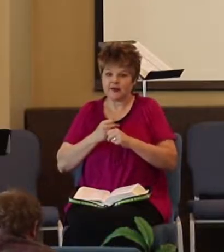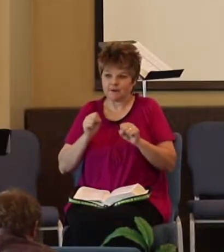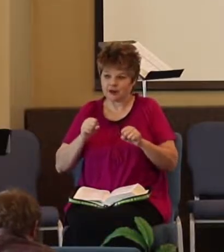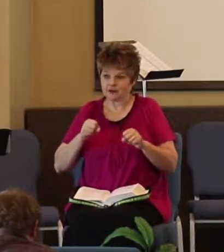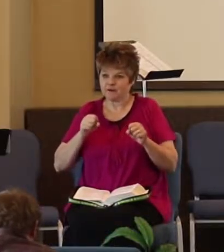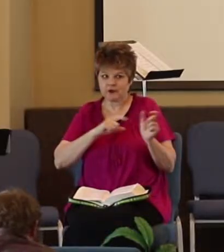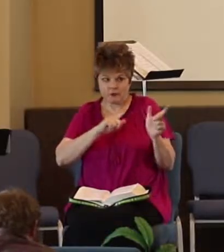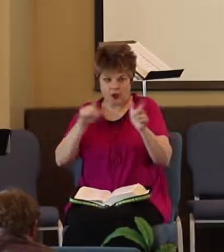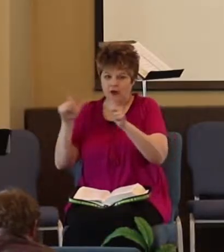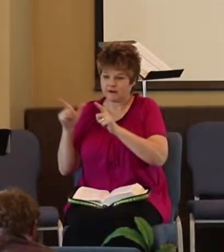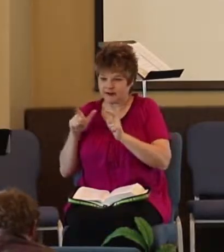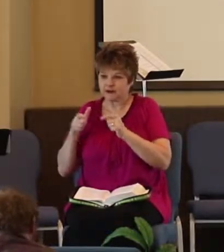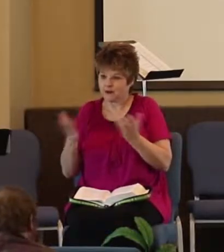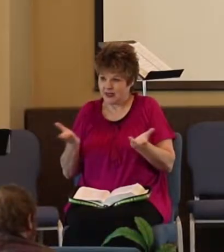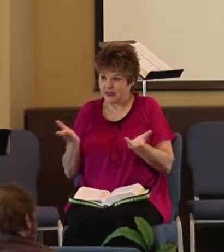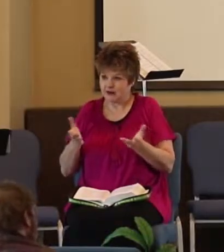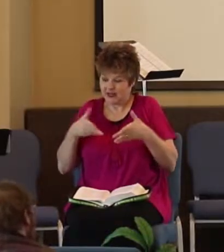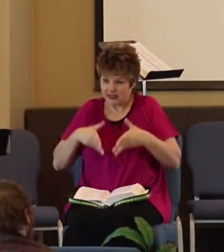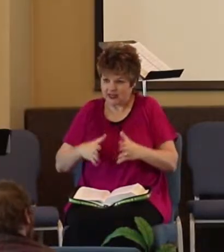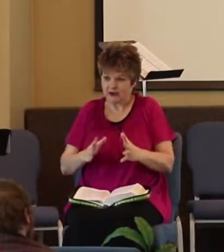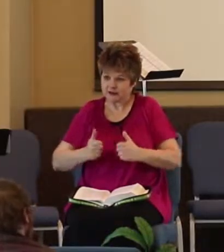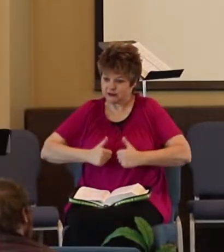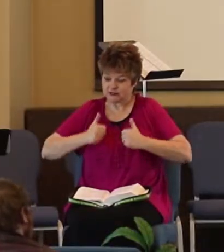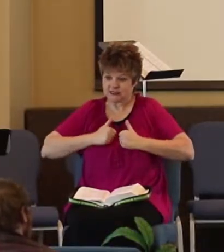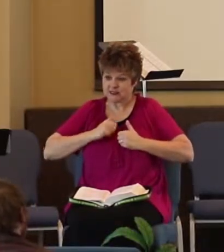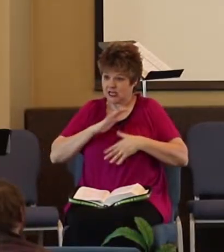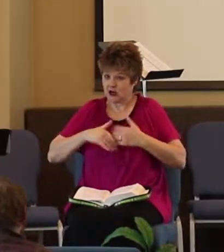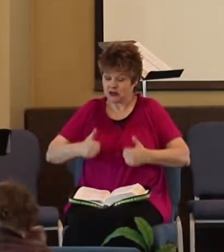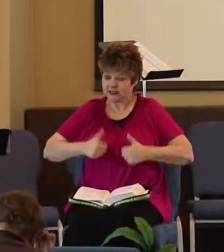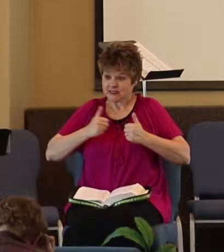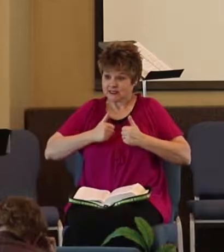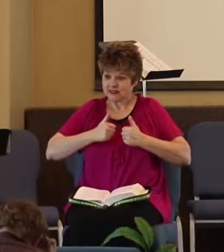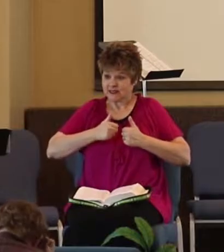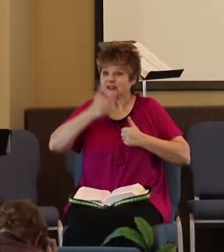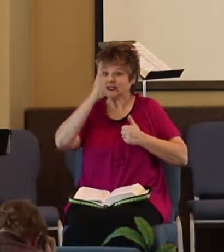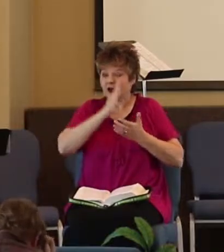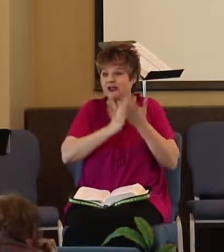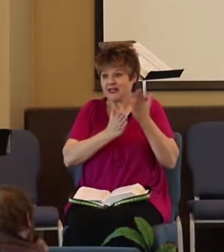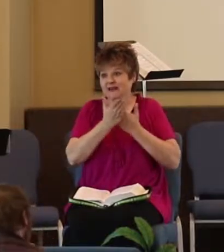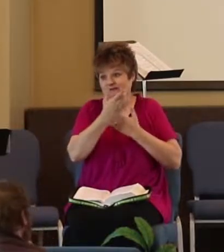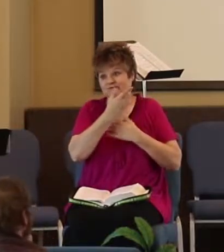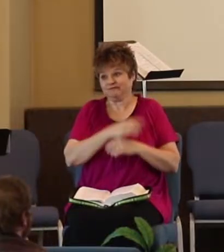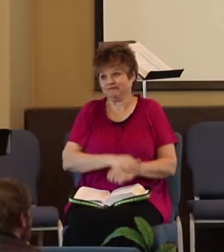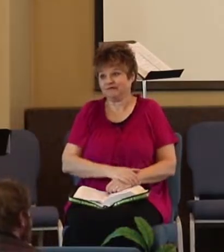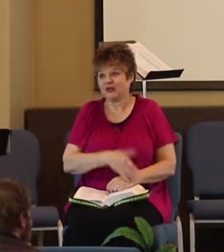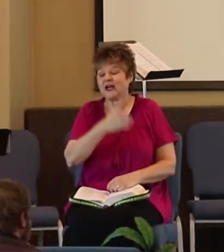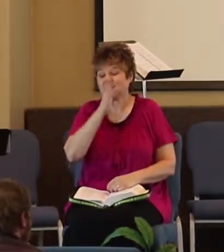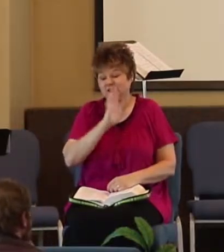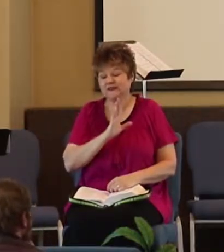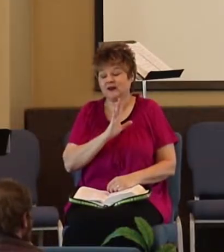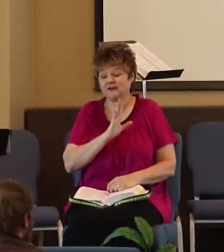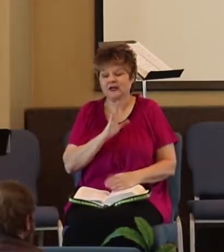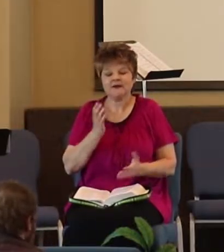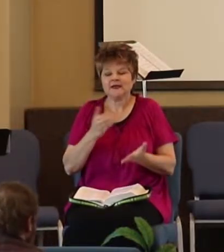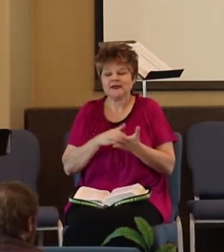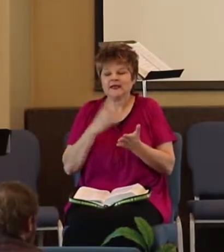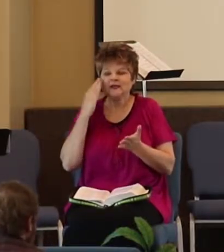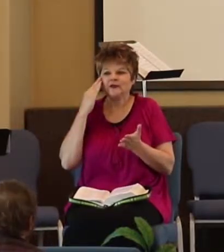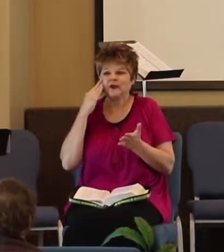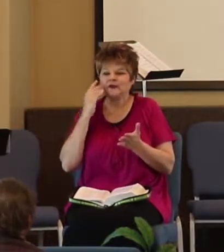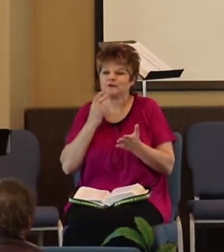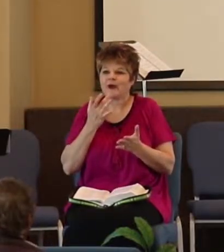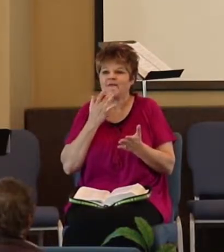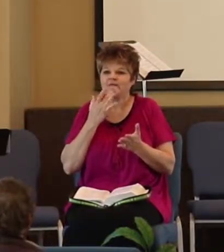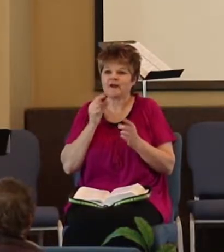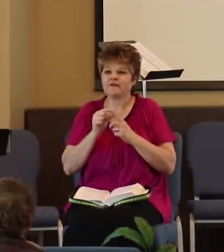He allowed us to exist. And all existence is in God's hand. God is, and again, you know this is my